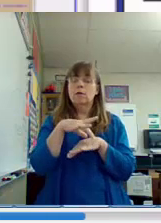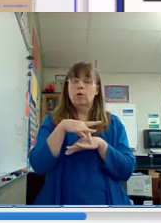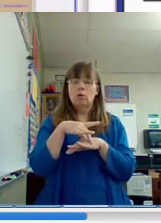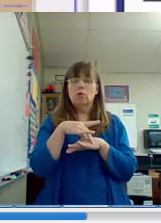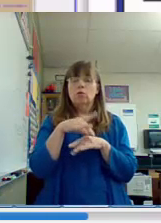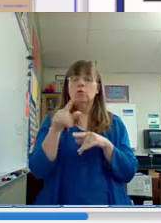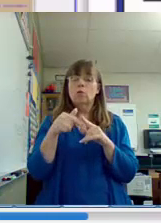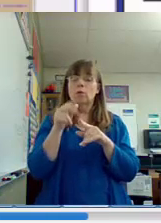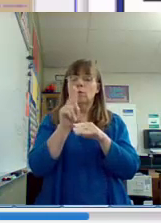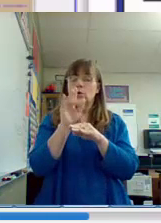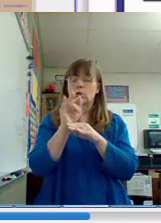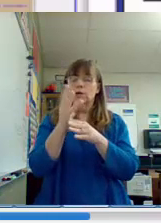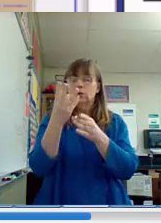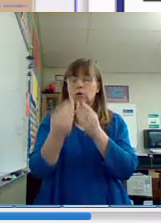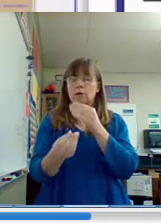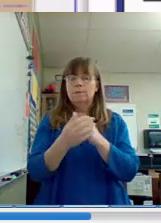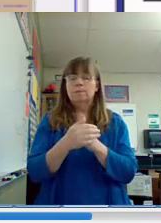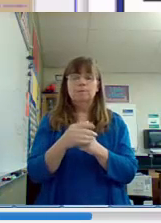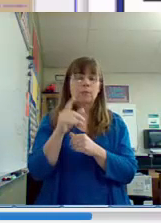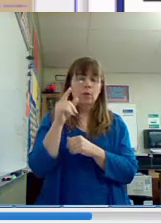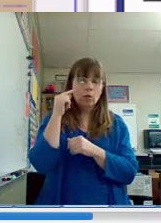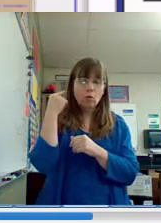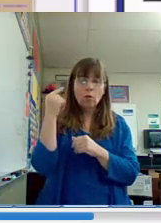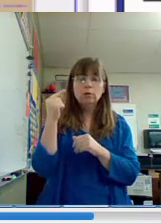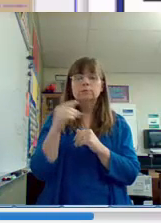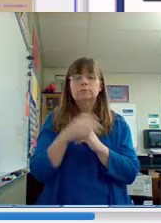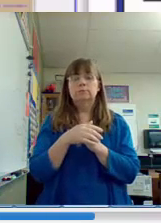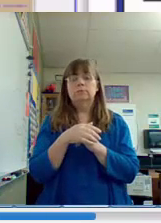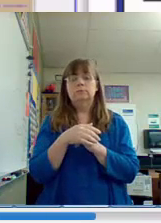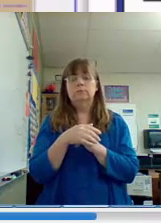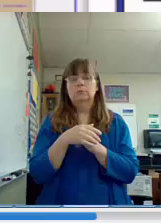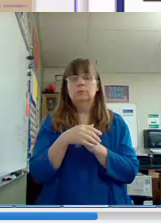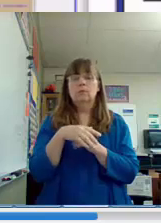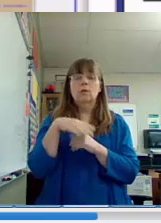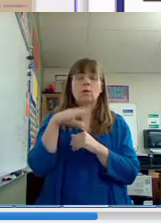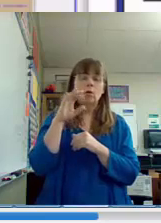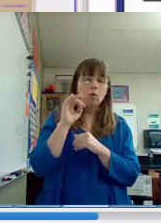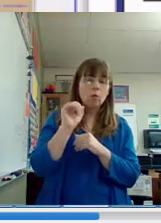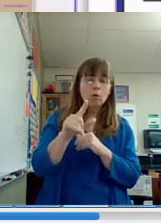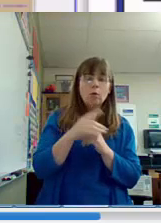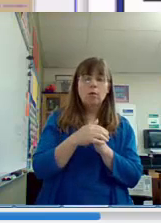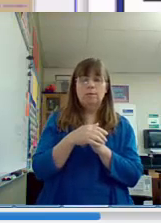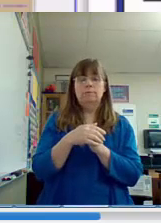gone. So anything like that, like gold, coal,